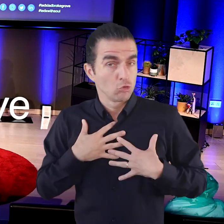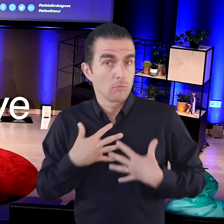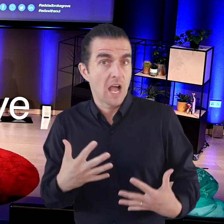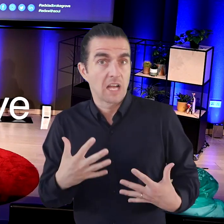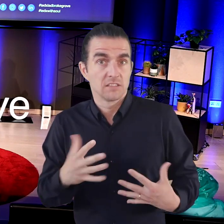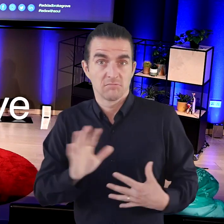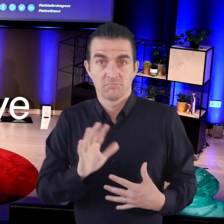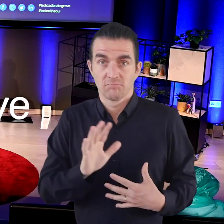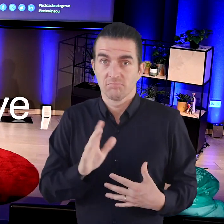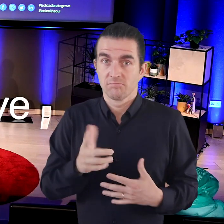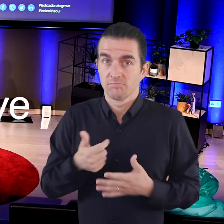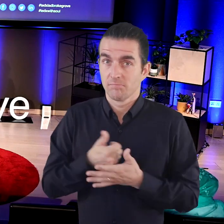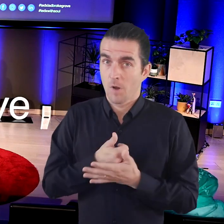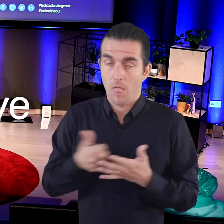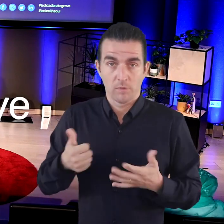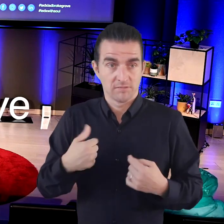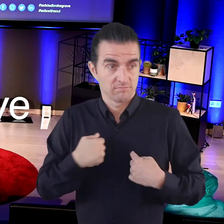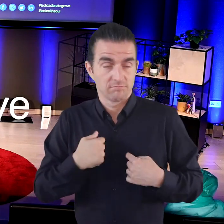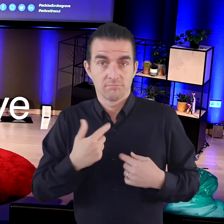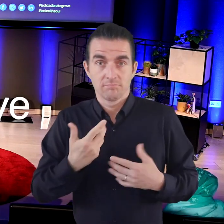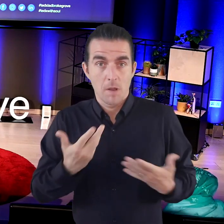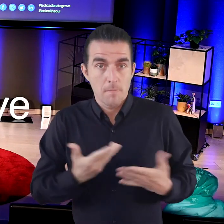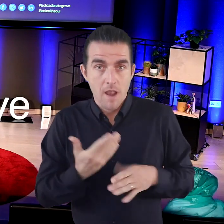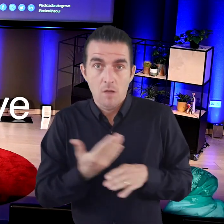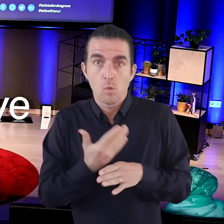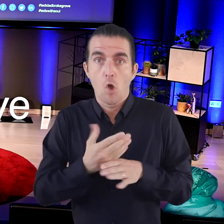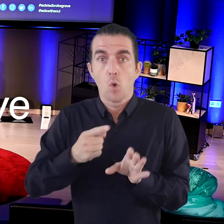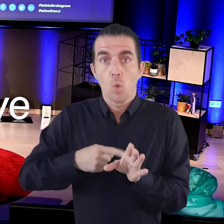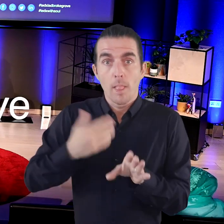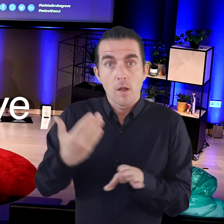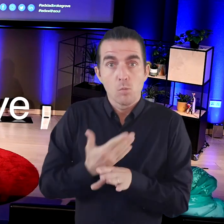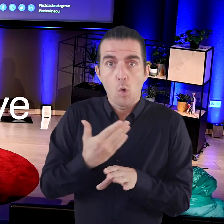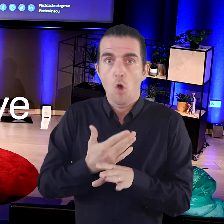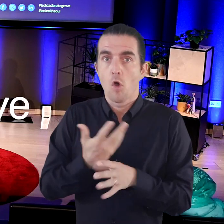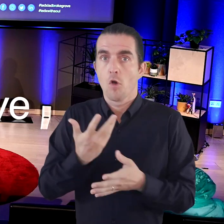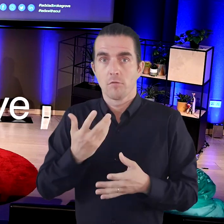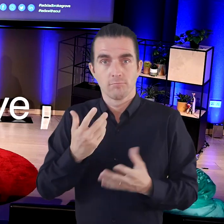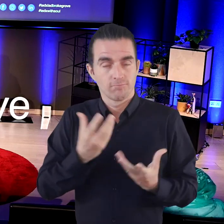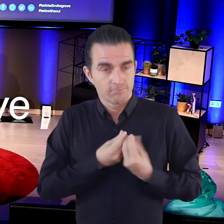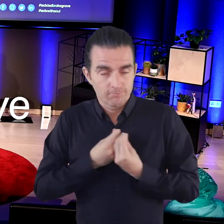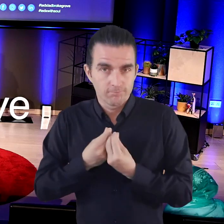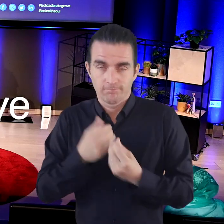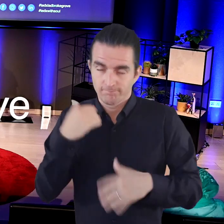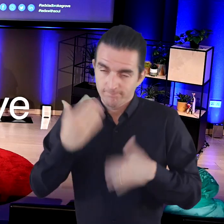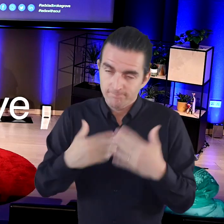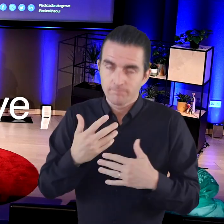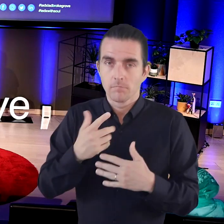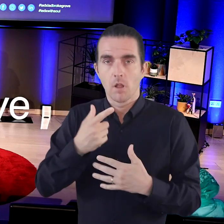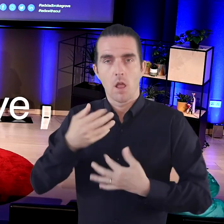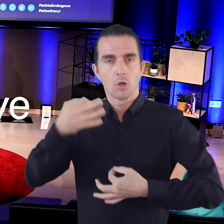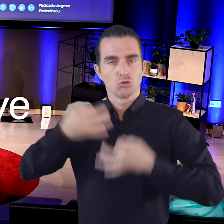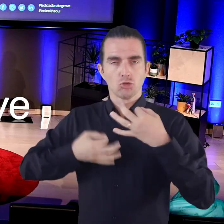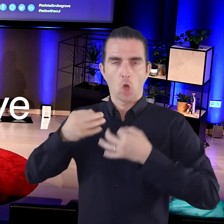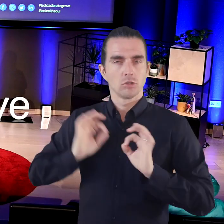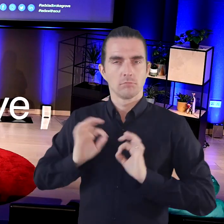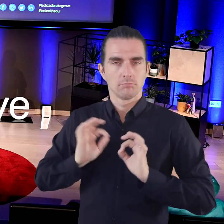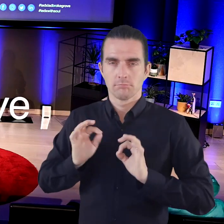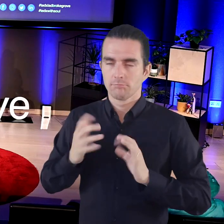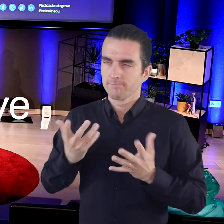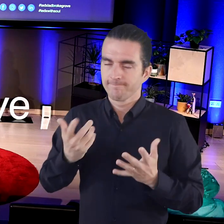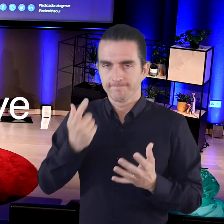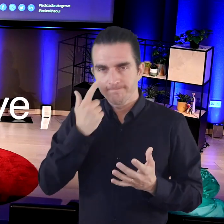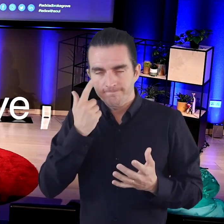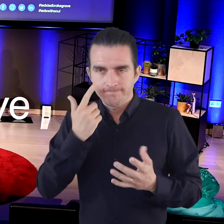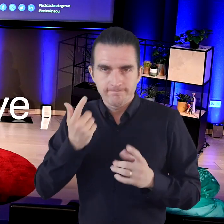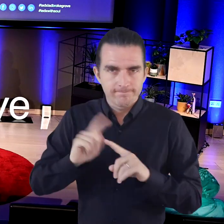play workers and youth workers who walked with me without judgment, lighting up my alternative path, that inspired me to light the